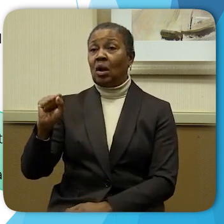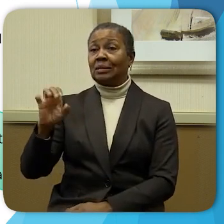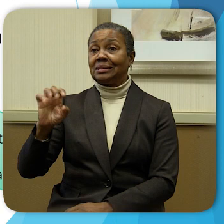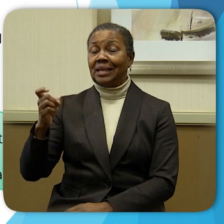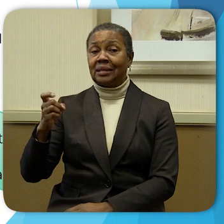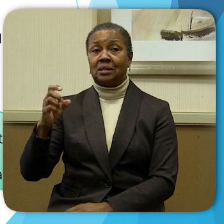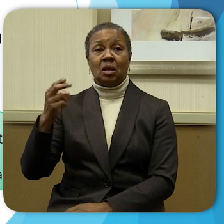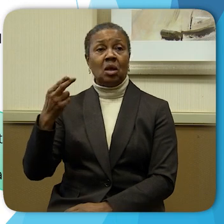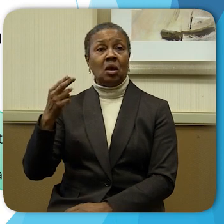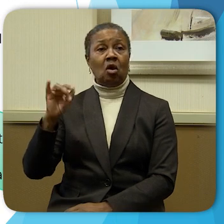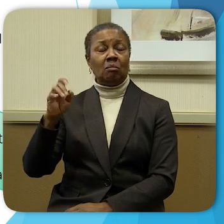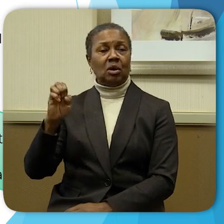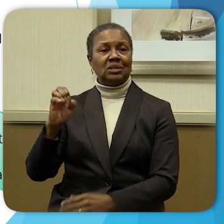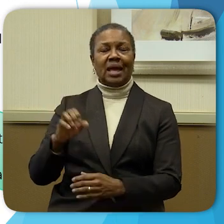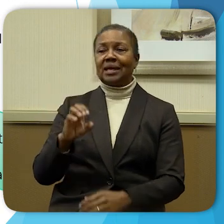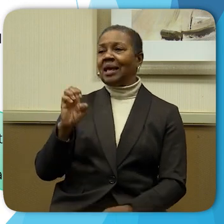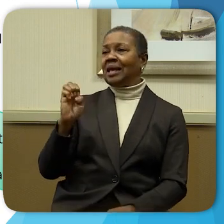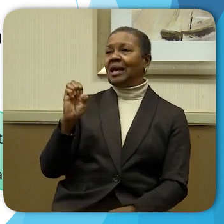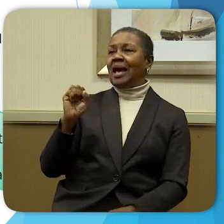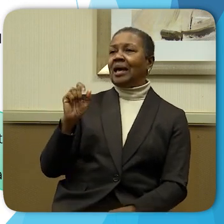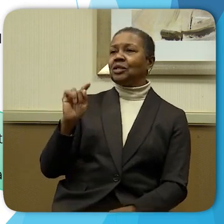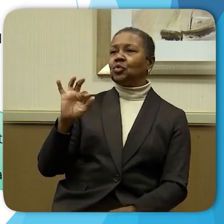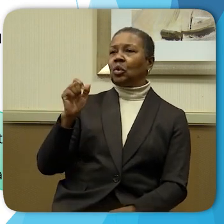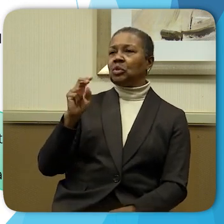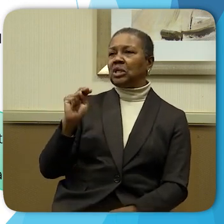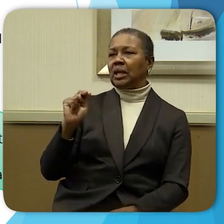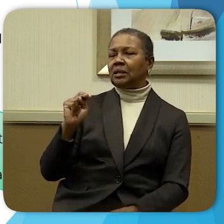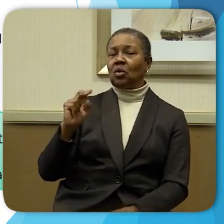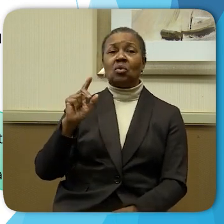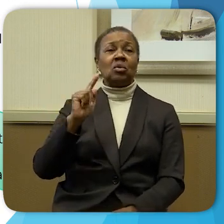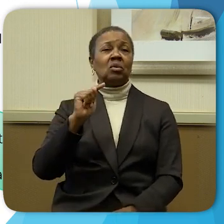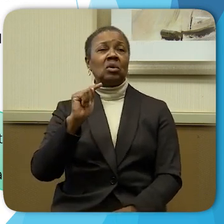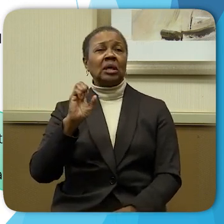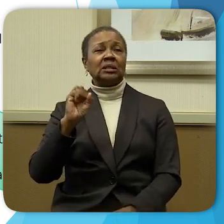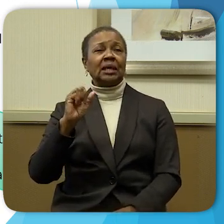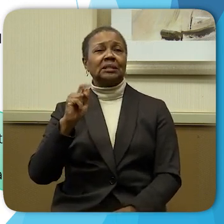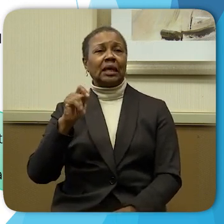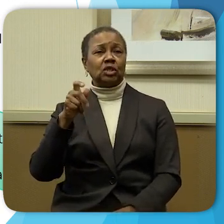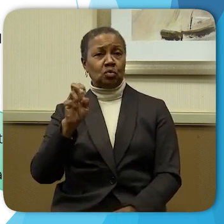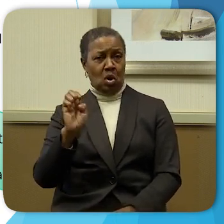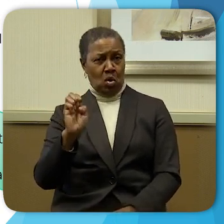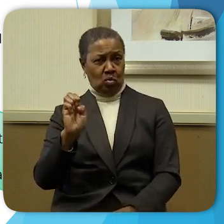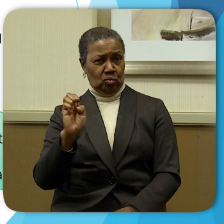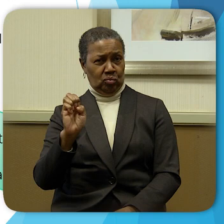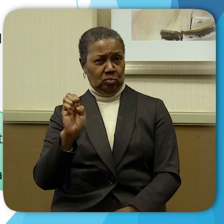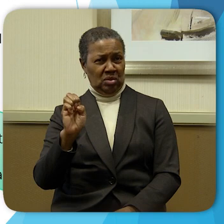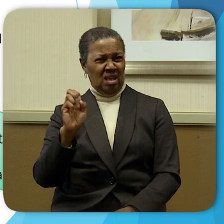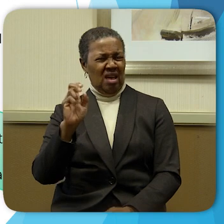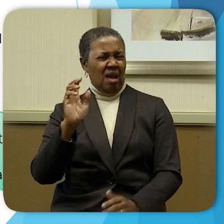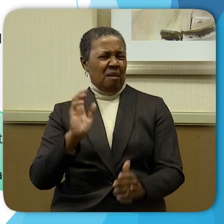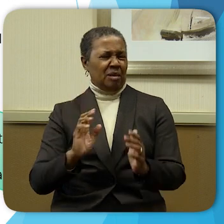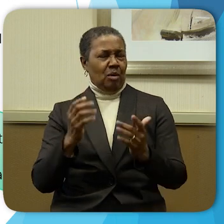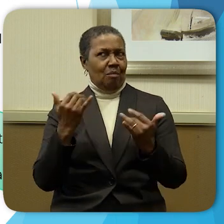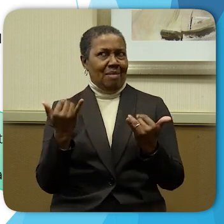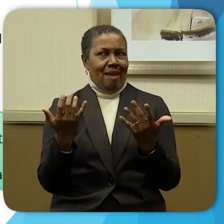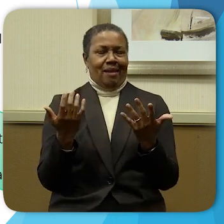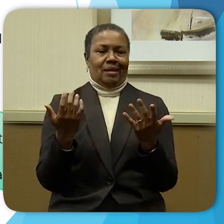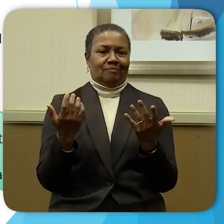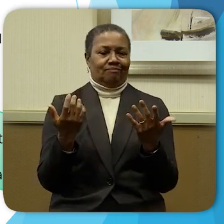call taking estrogen, taking testosterone, things like that. Some people may